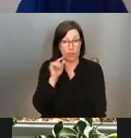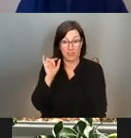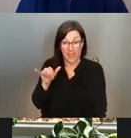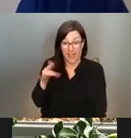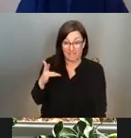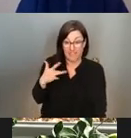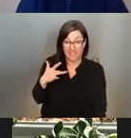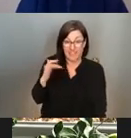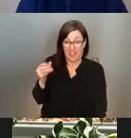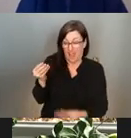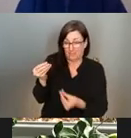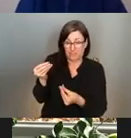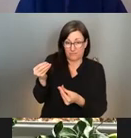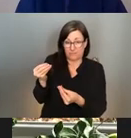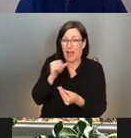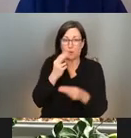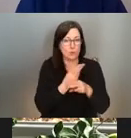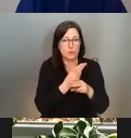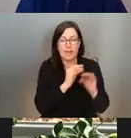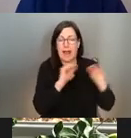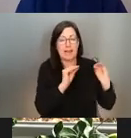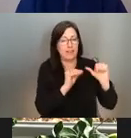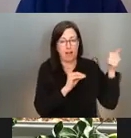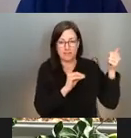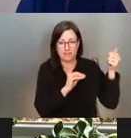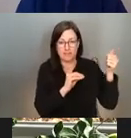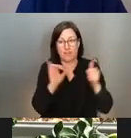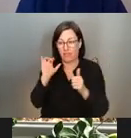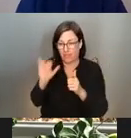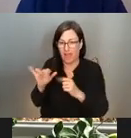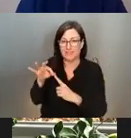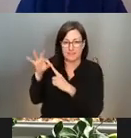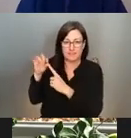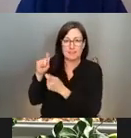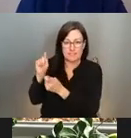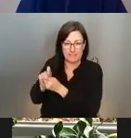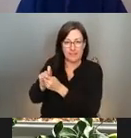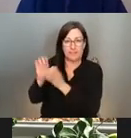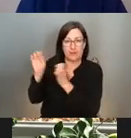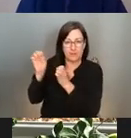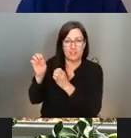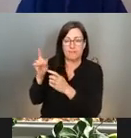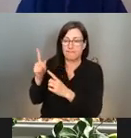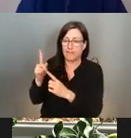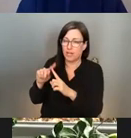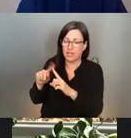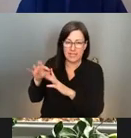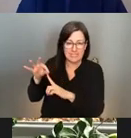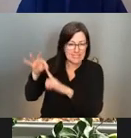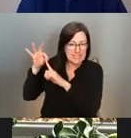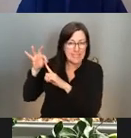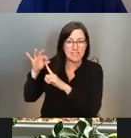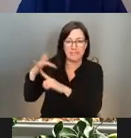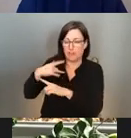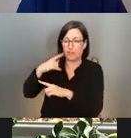calendar. So it's not adversive, it's not pleasing, it's just a very distinct feel. So again, I just cut a